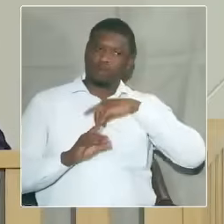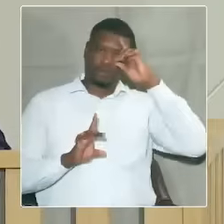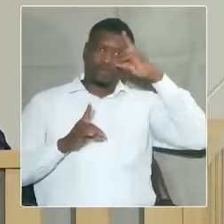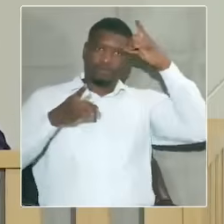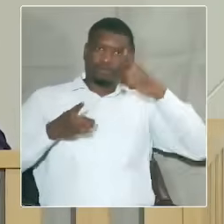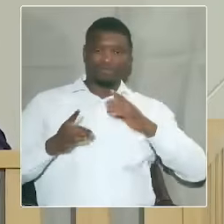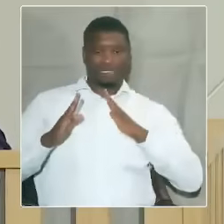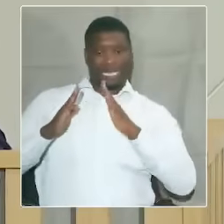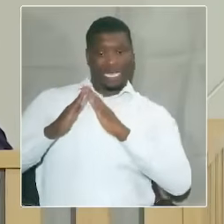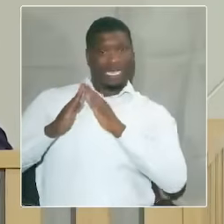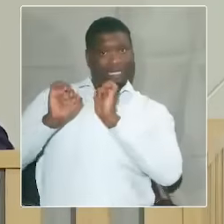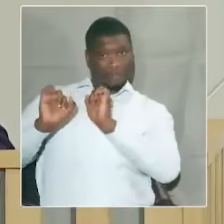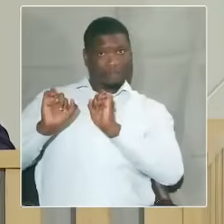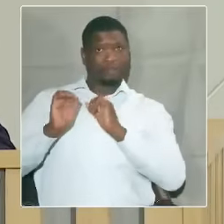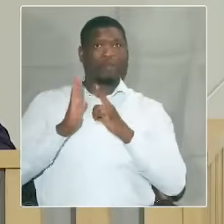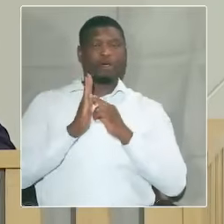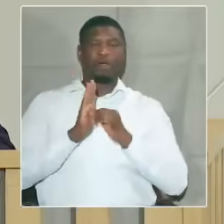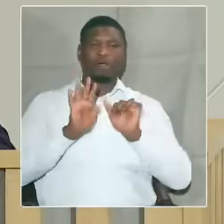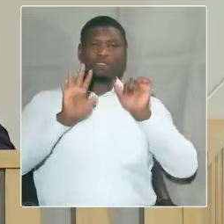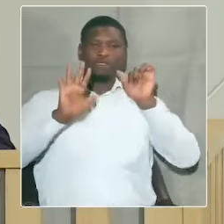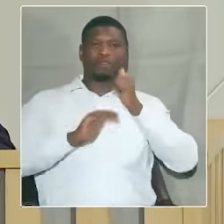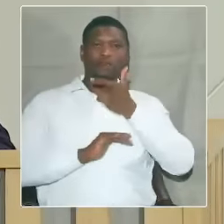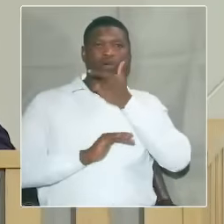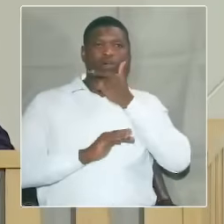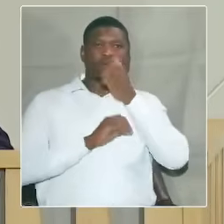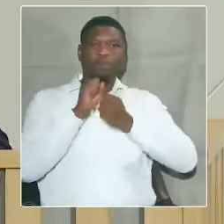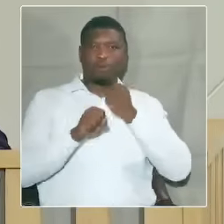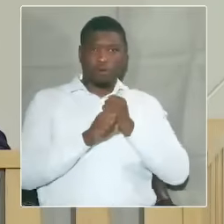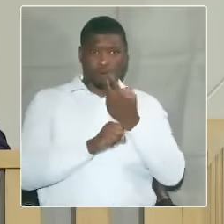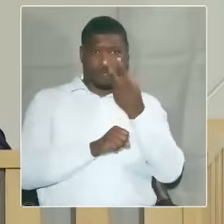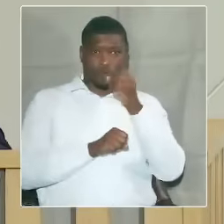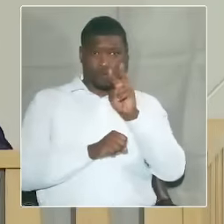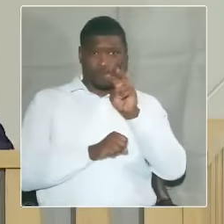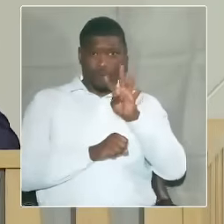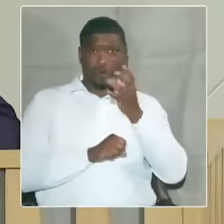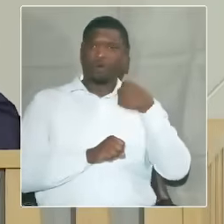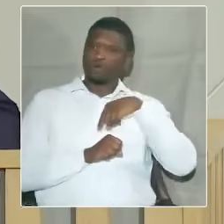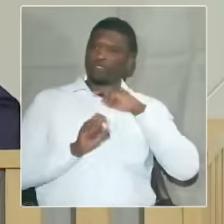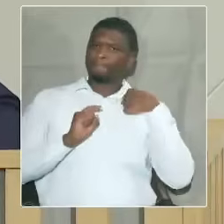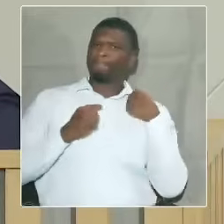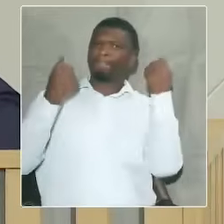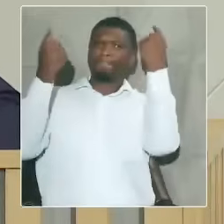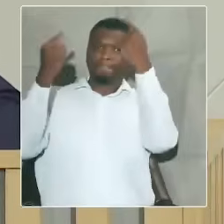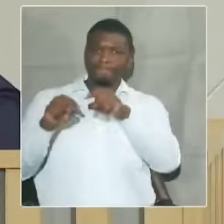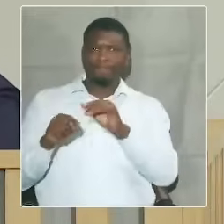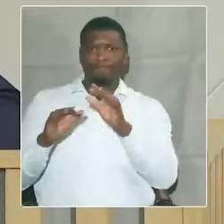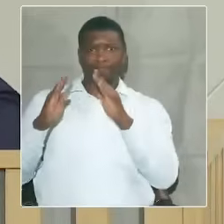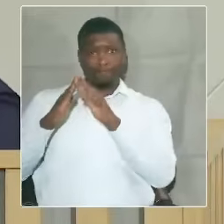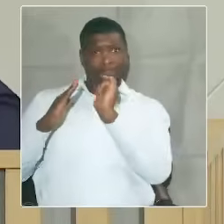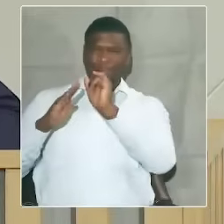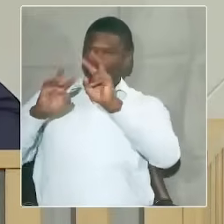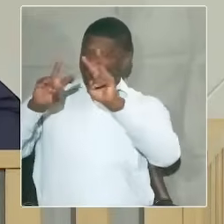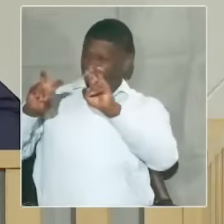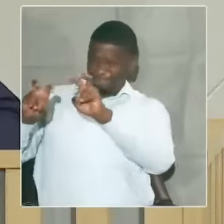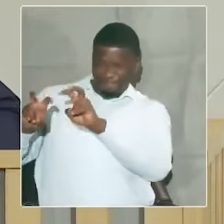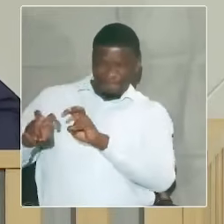the search to his premises on the operation of the 6th of December